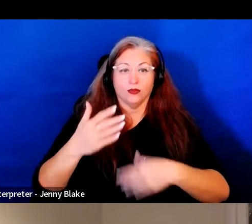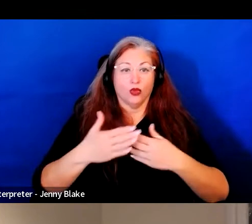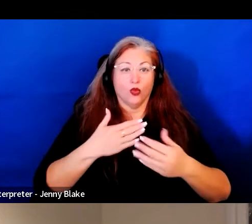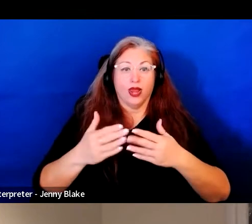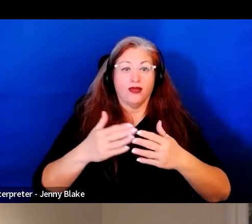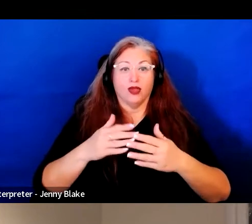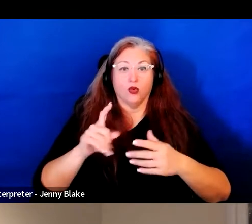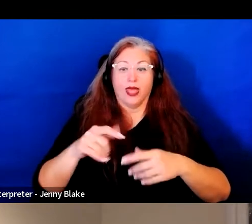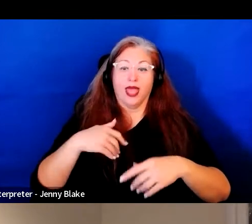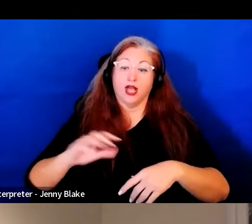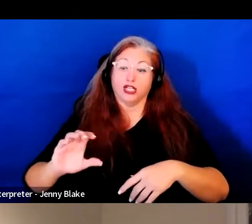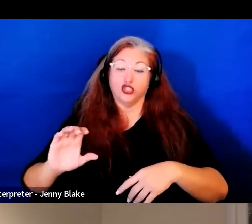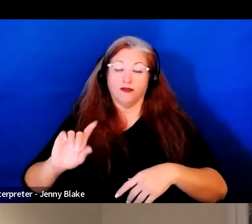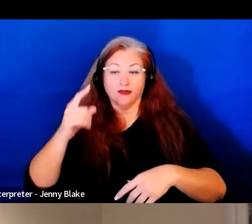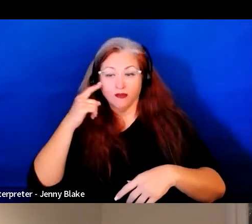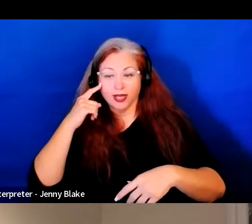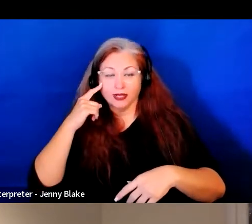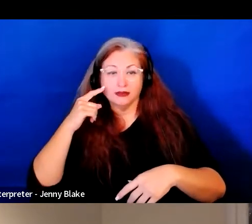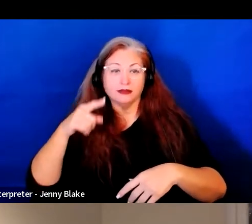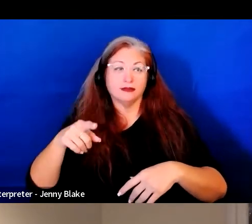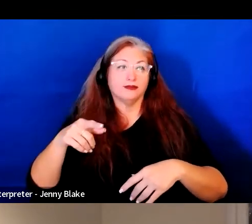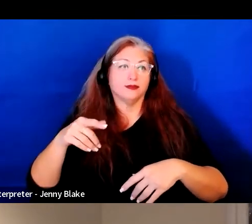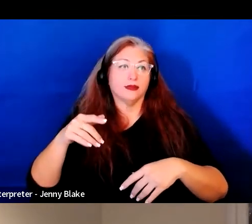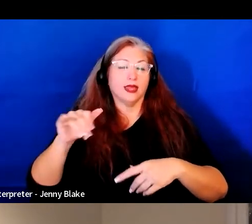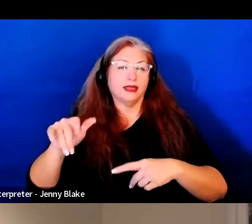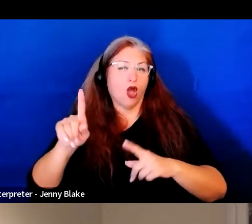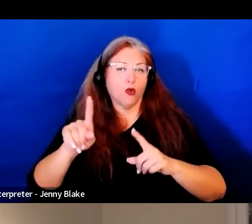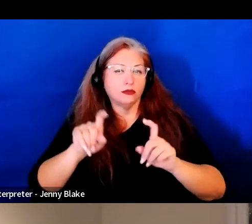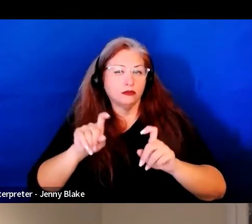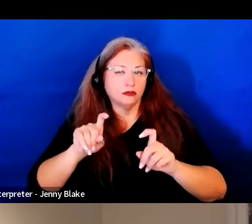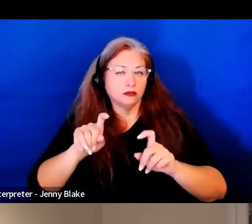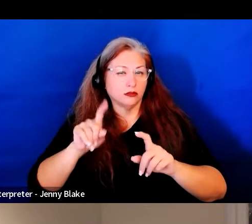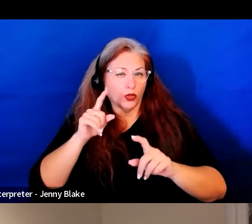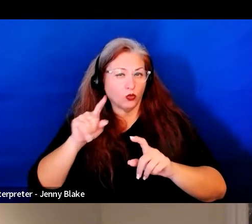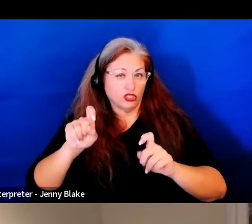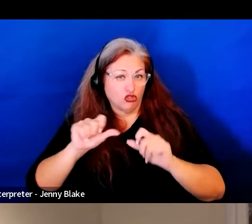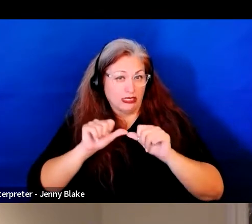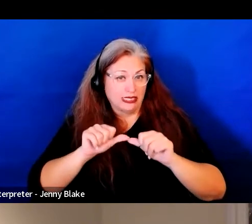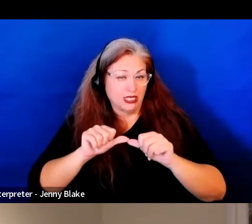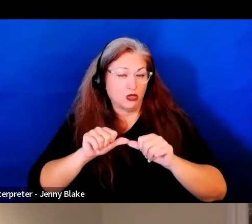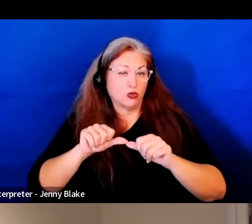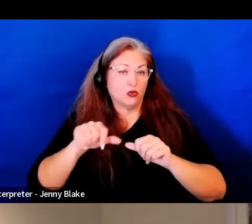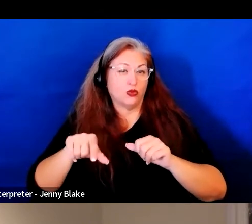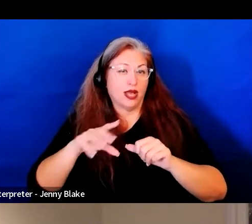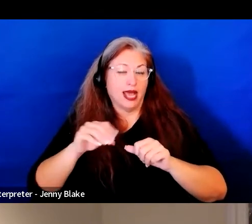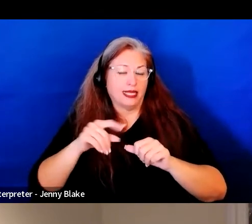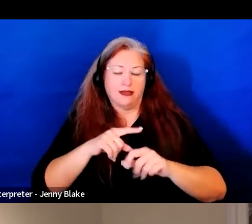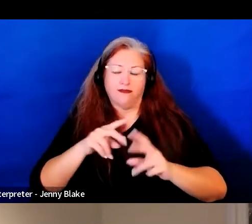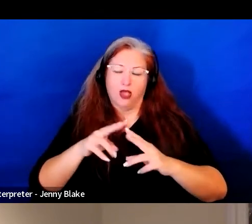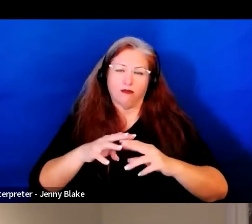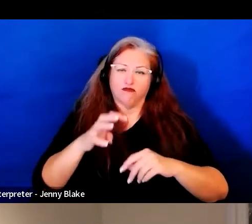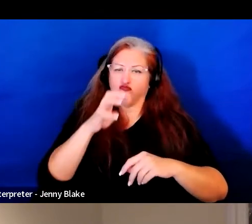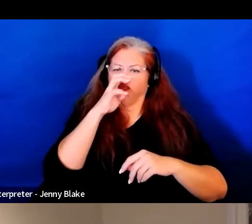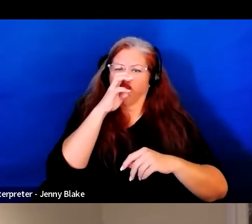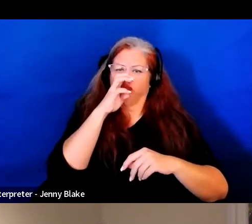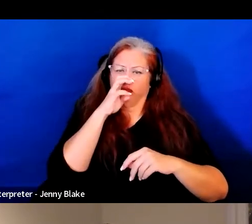a conservative government, there's this questioning about whether or not we should continue. And there's a staunch group of people